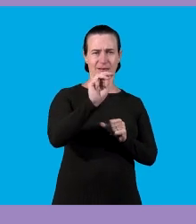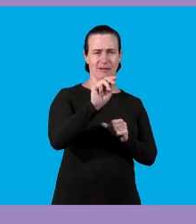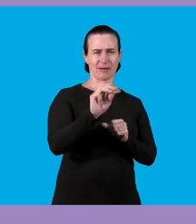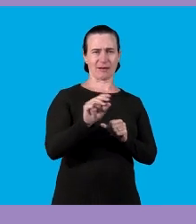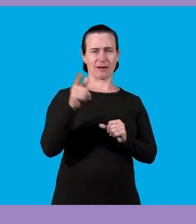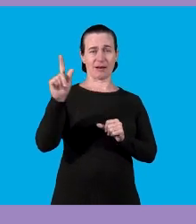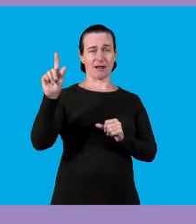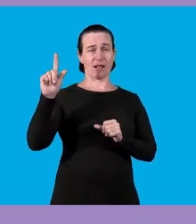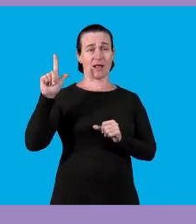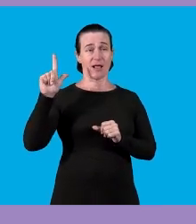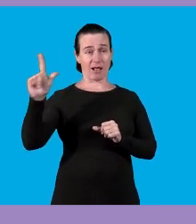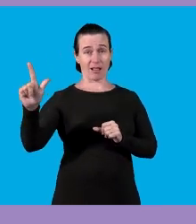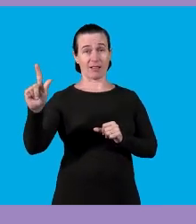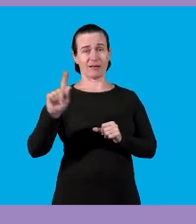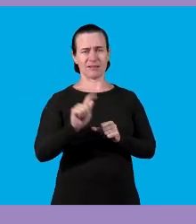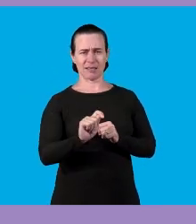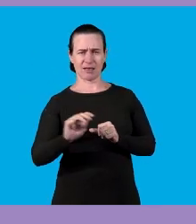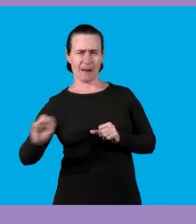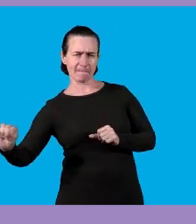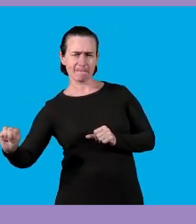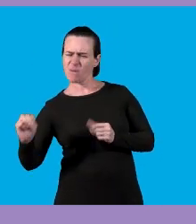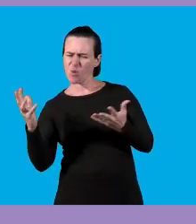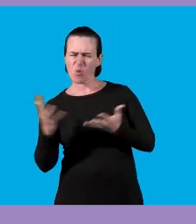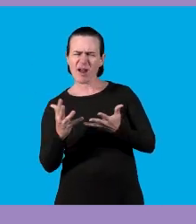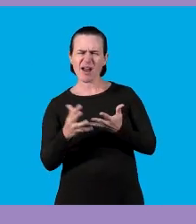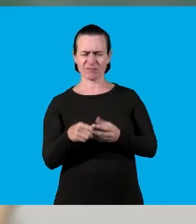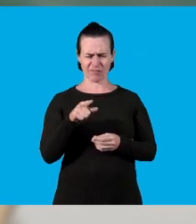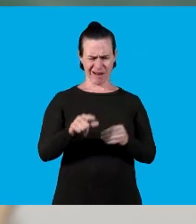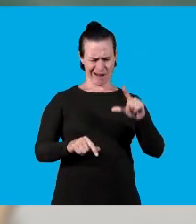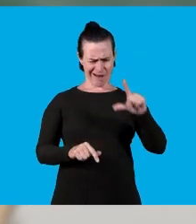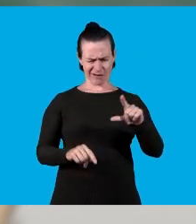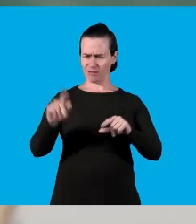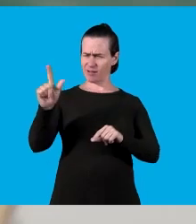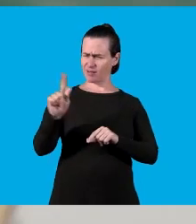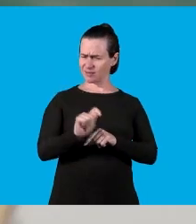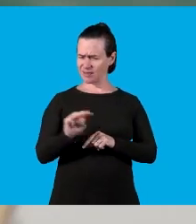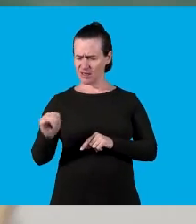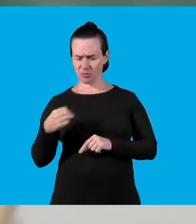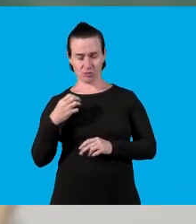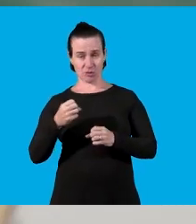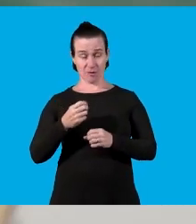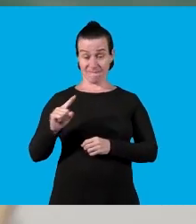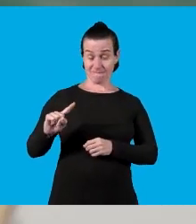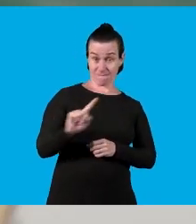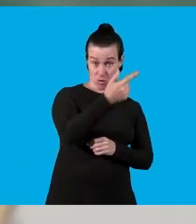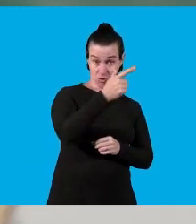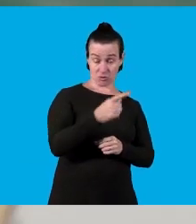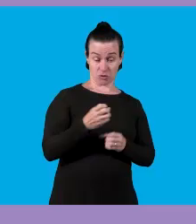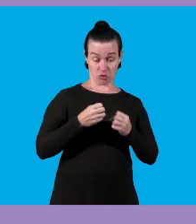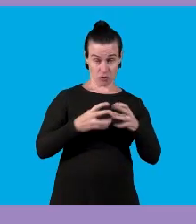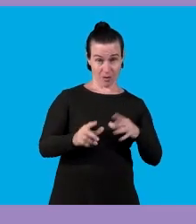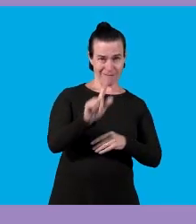LTM, and explain why. Where is LTM? When they say angle LTM, we start from the first letter